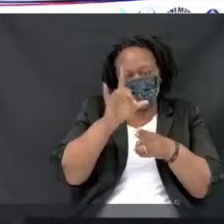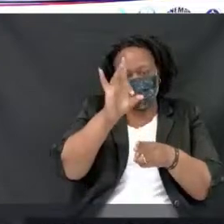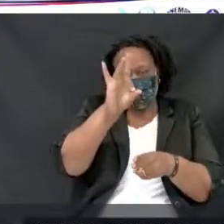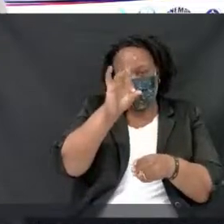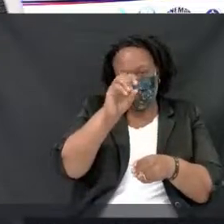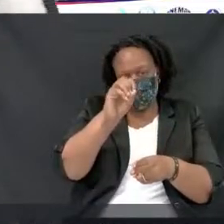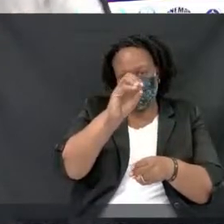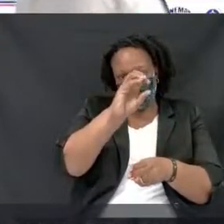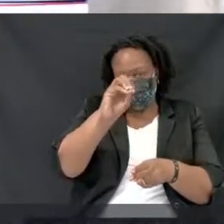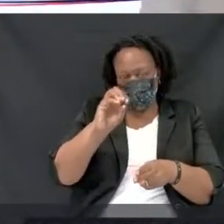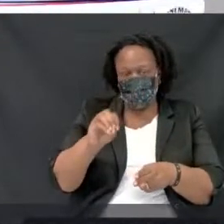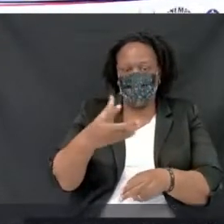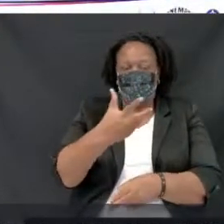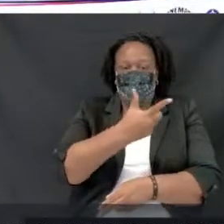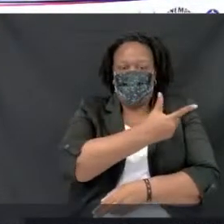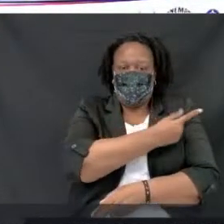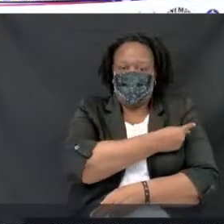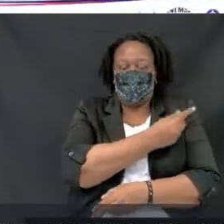You did.